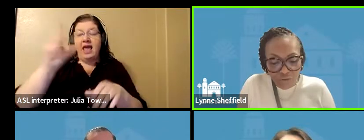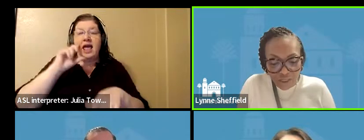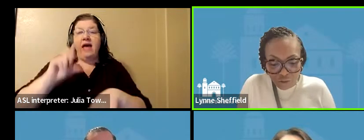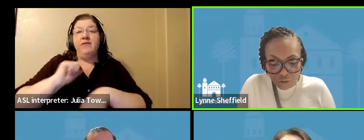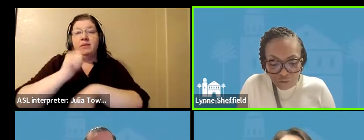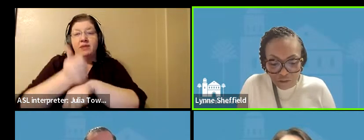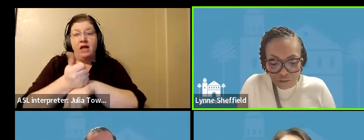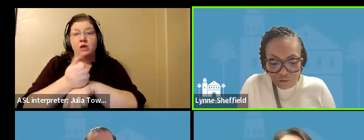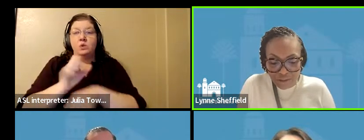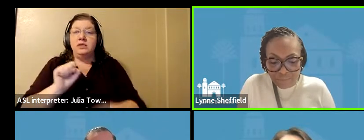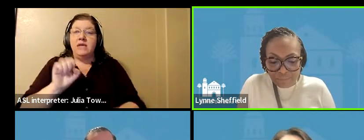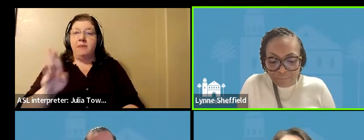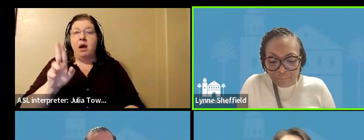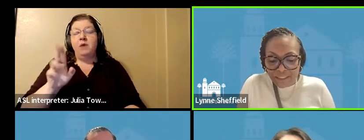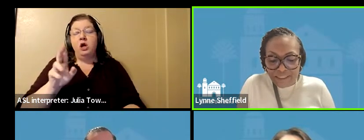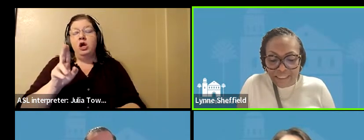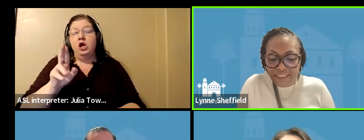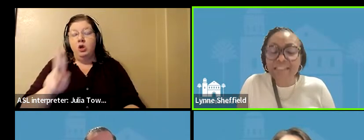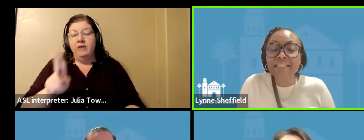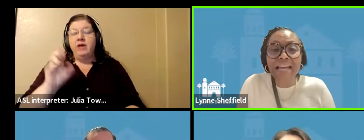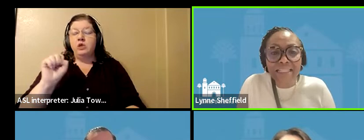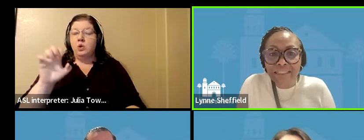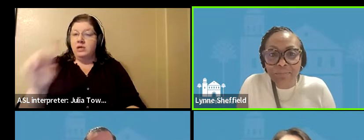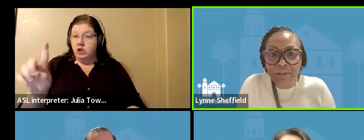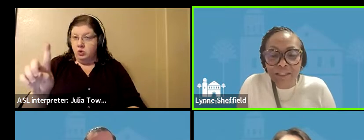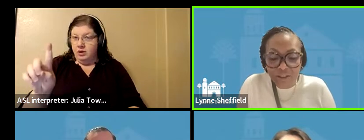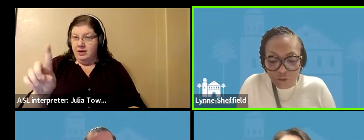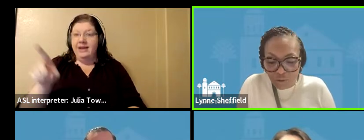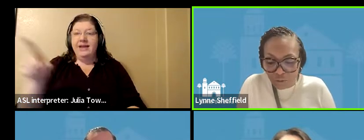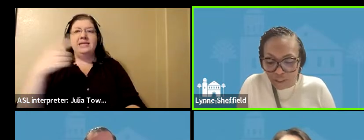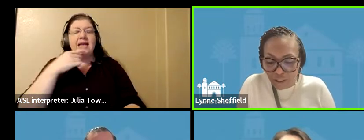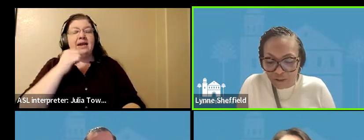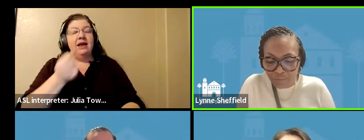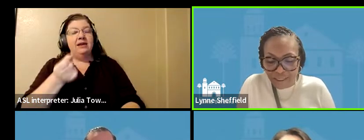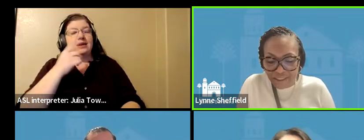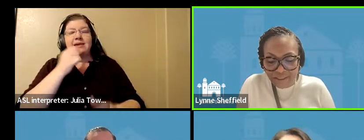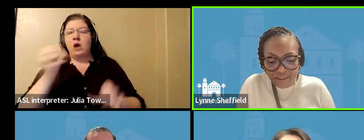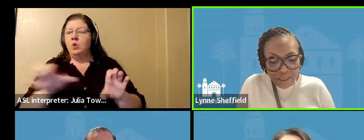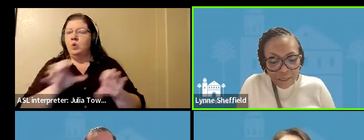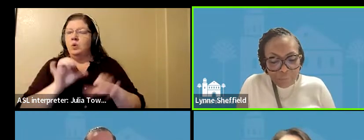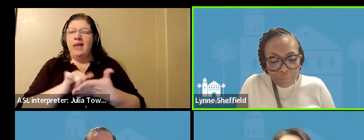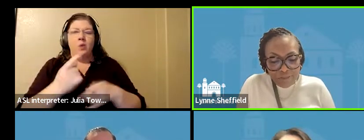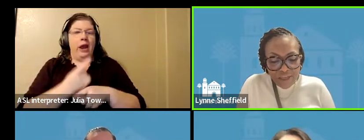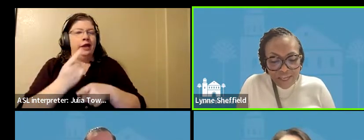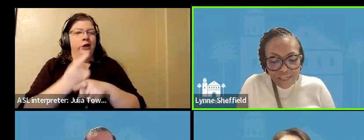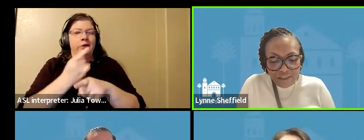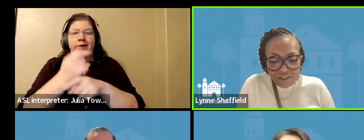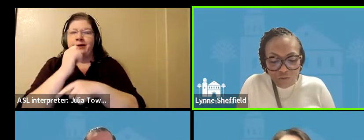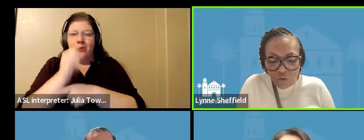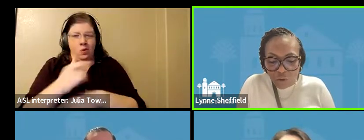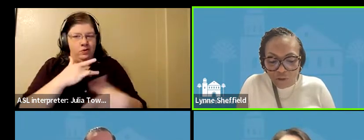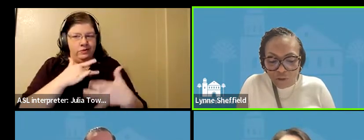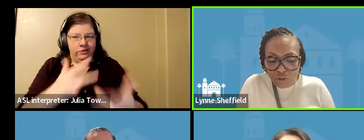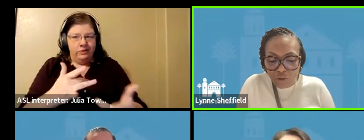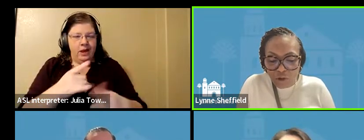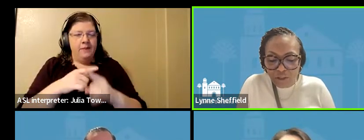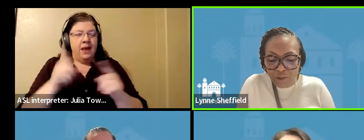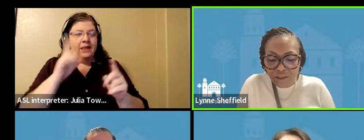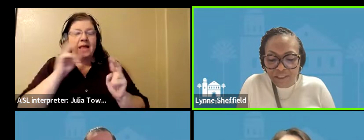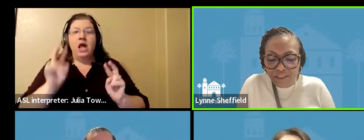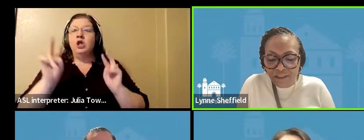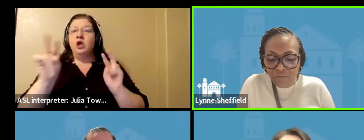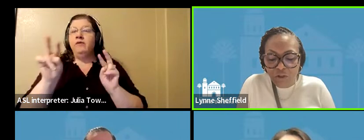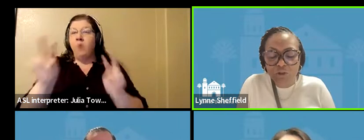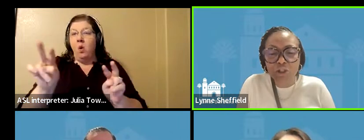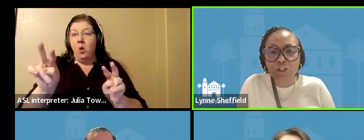Barbara Unified School District. He said it's not something they do on a regular basis, but they look forward to working